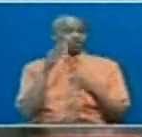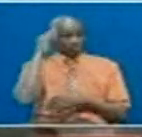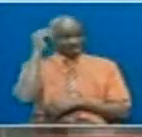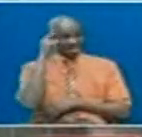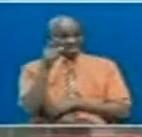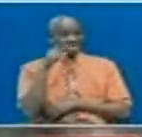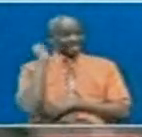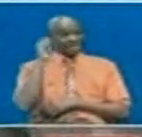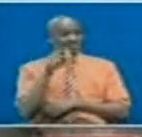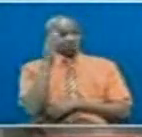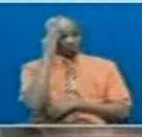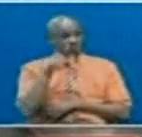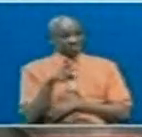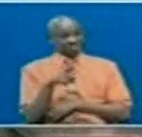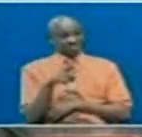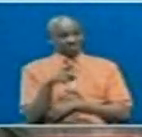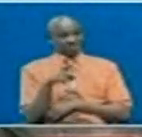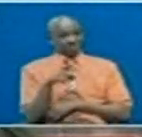must realize,